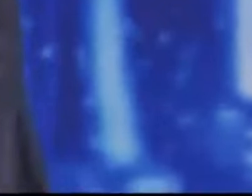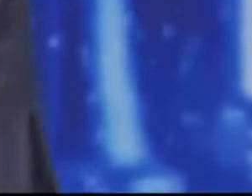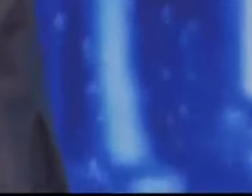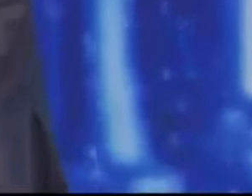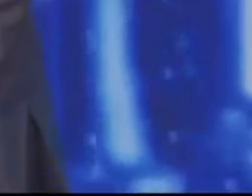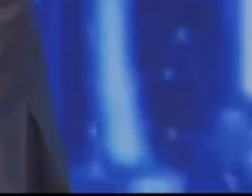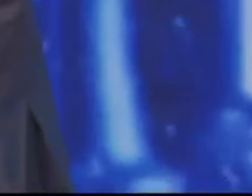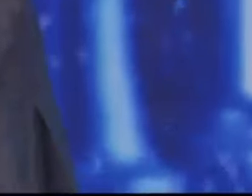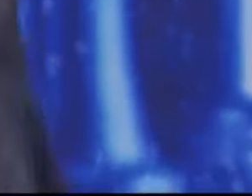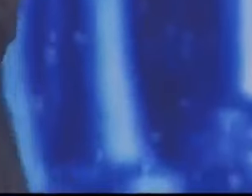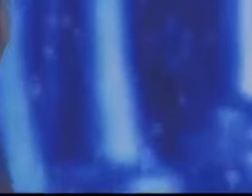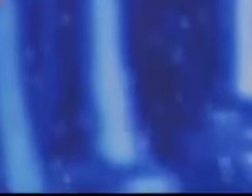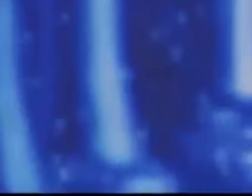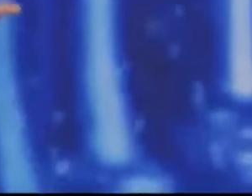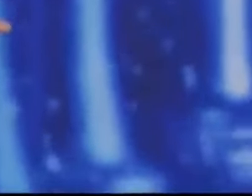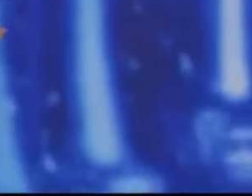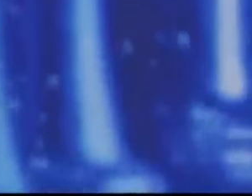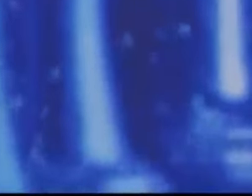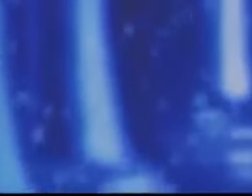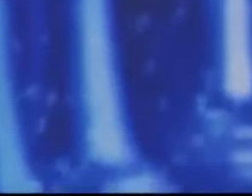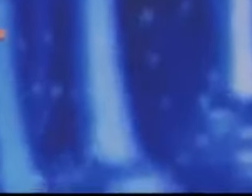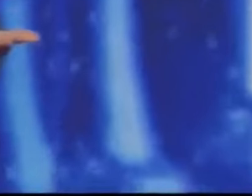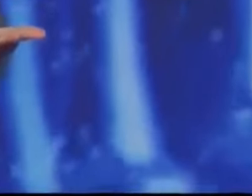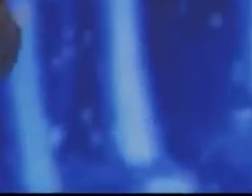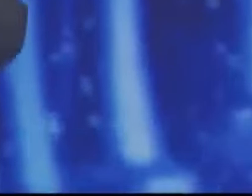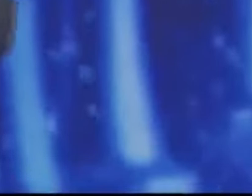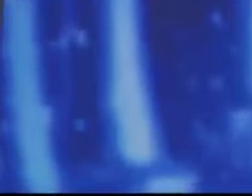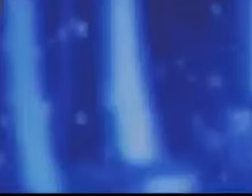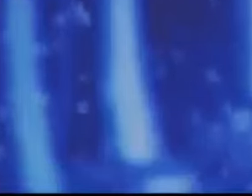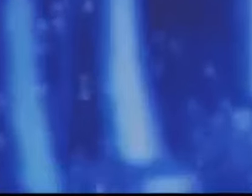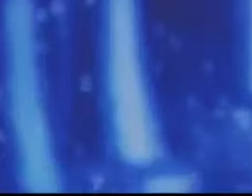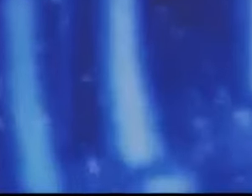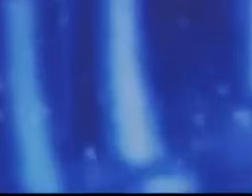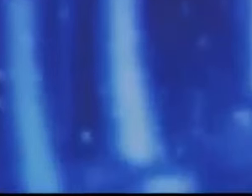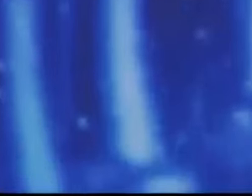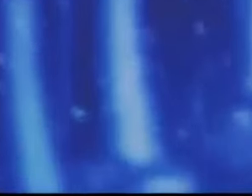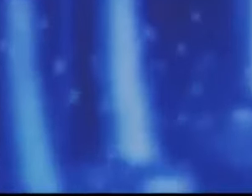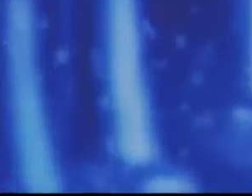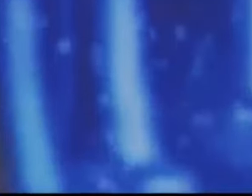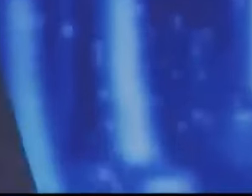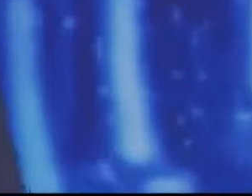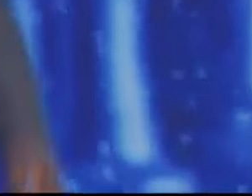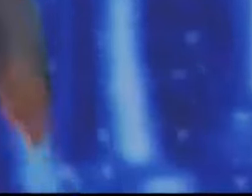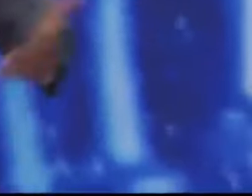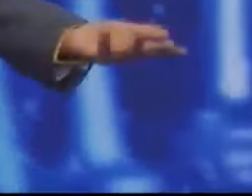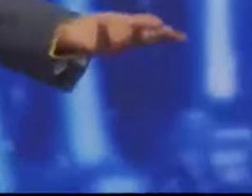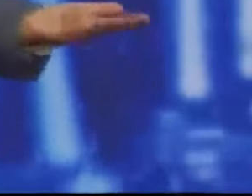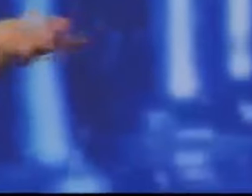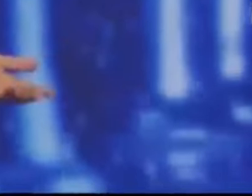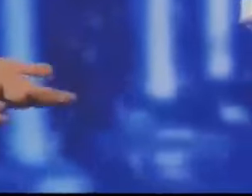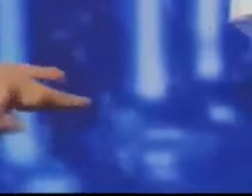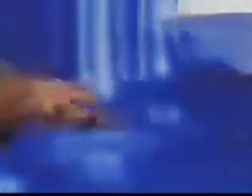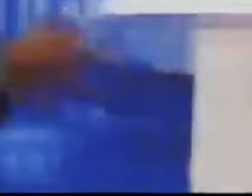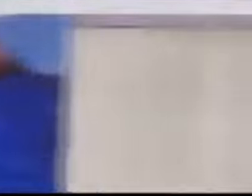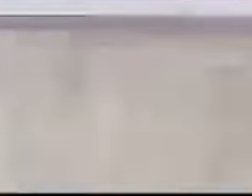protocol. And they have to say what everybody says. Even if he is blaspheming their God, they have to say